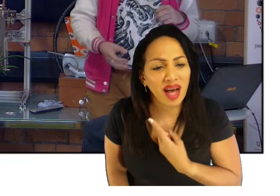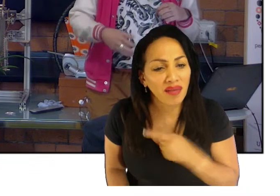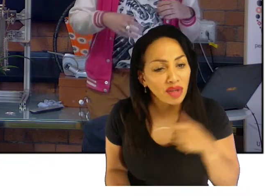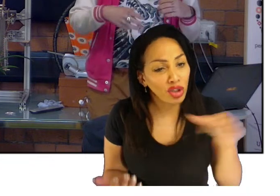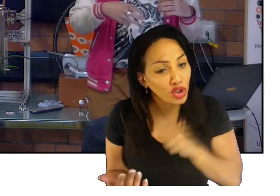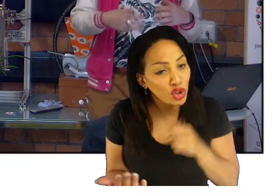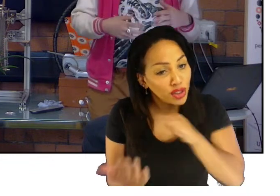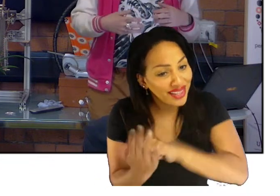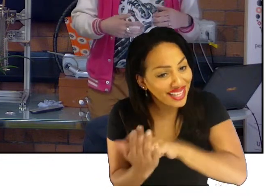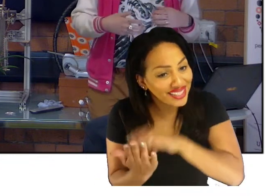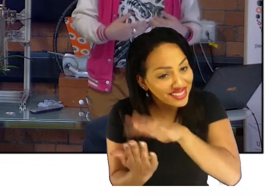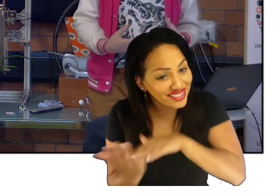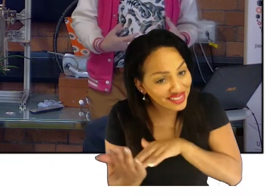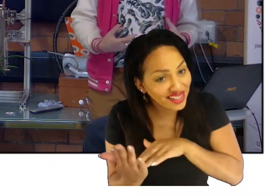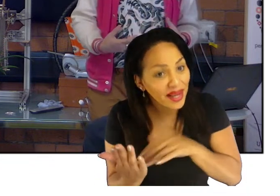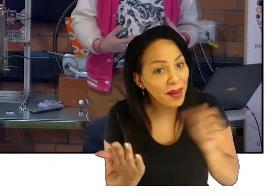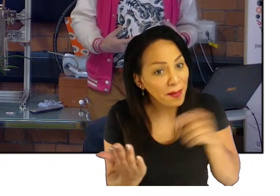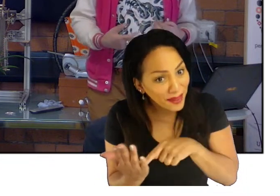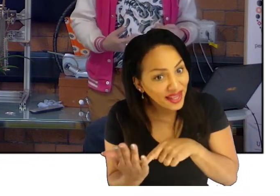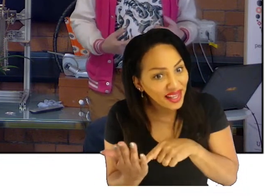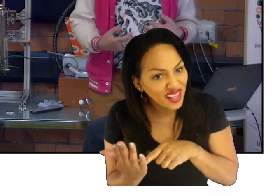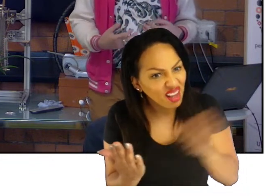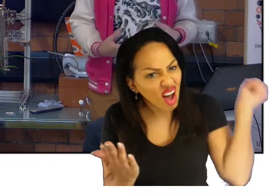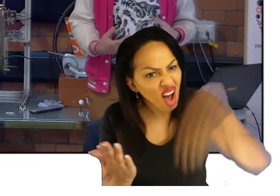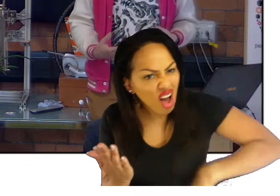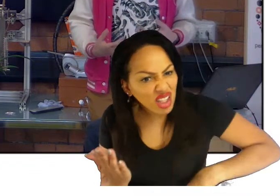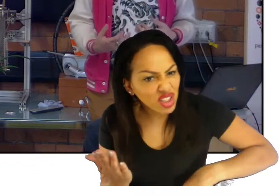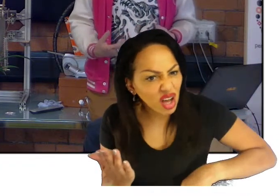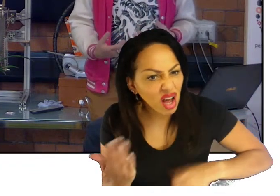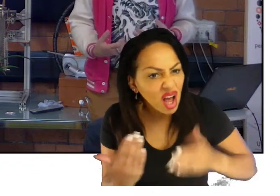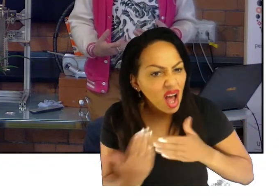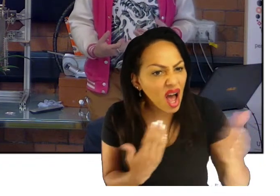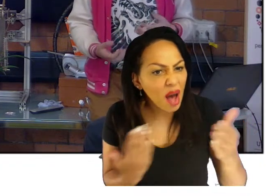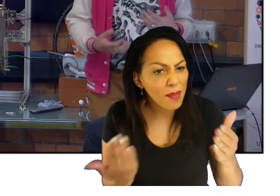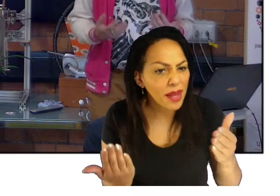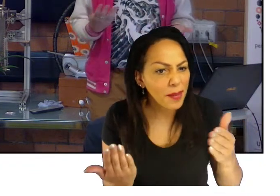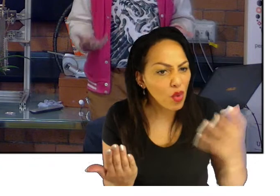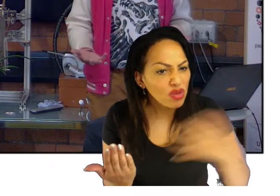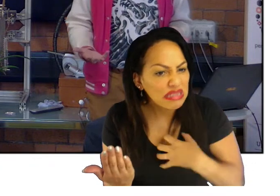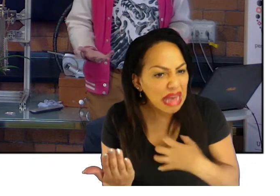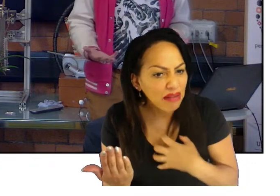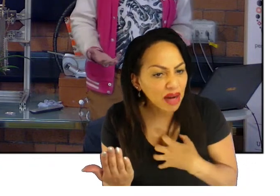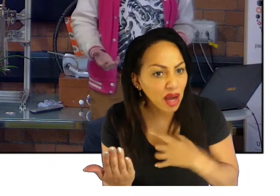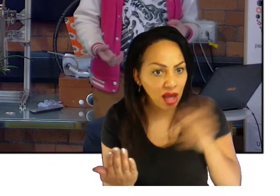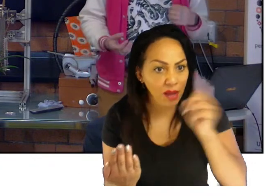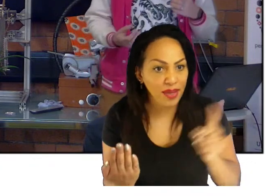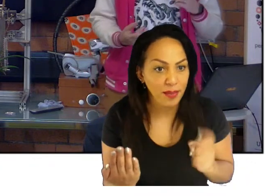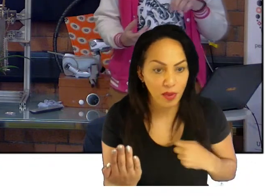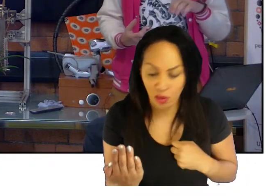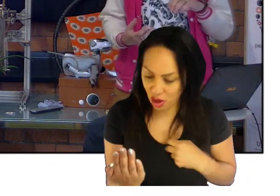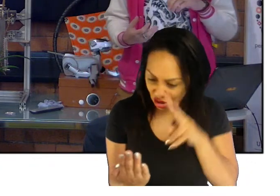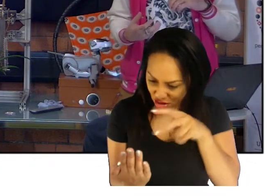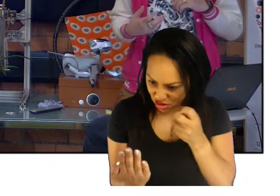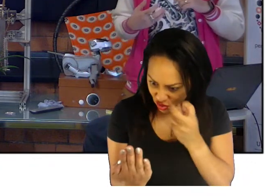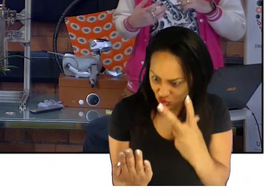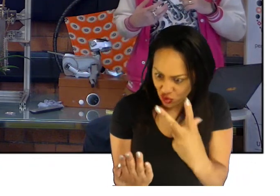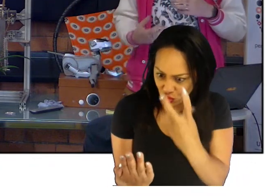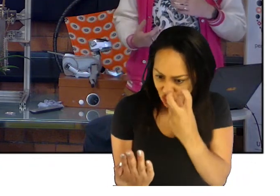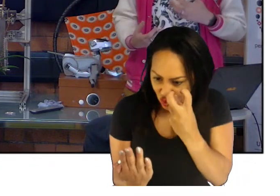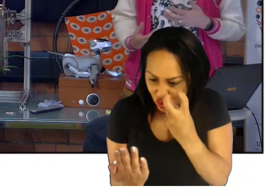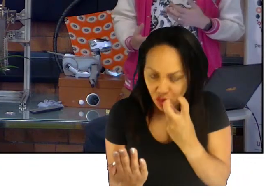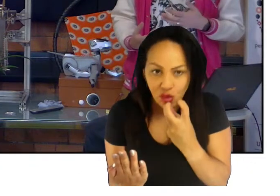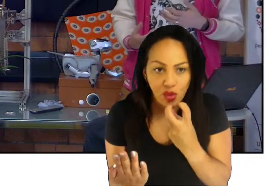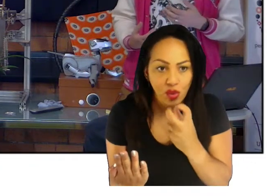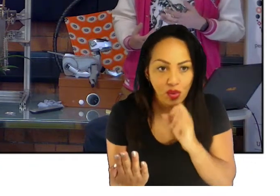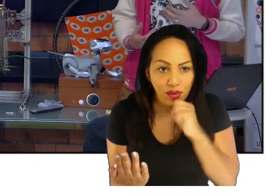be a bit scarier, a bit harder for people to read, but then would people read it? And I